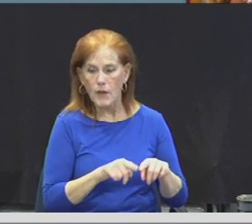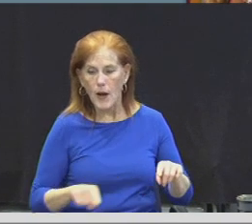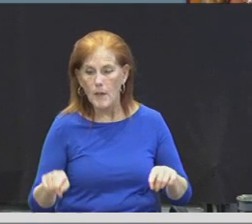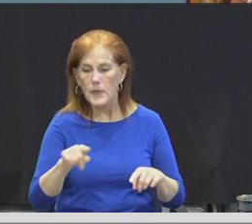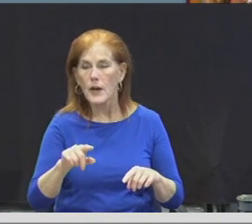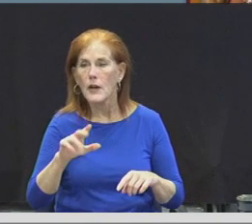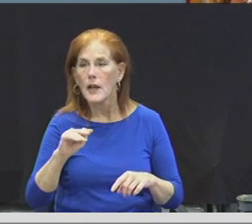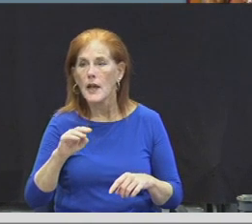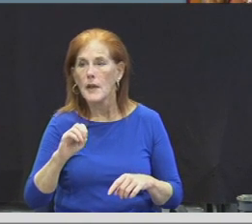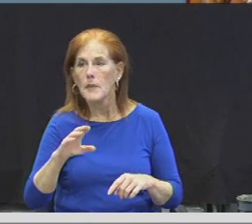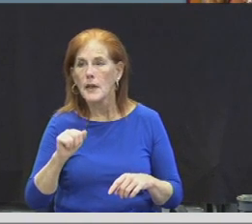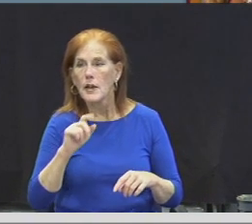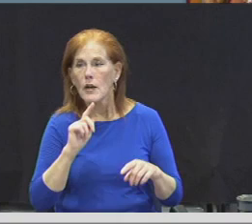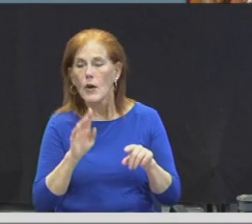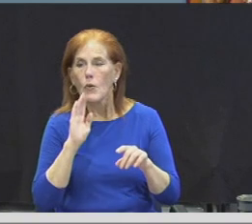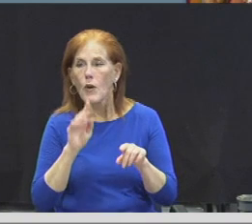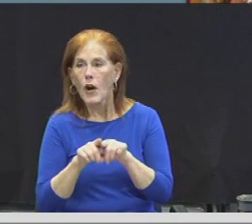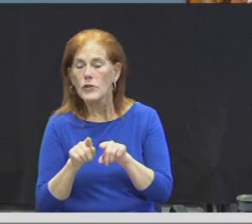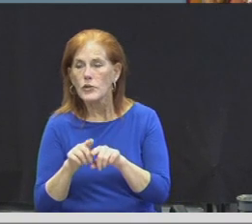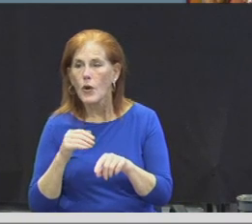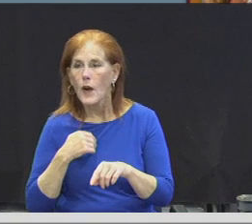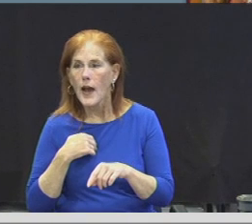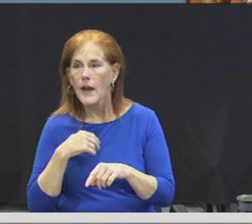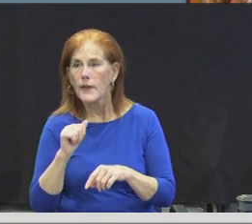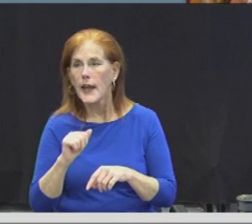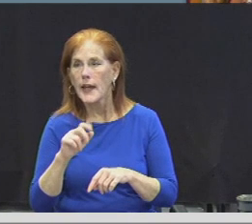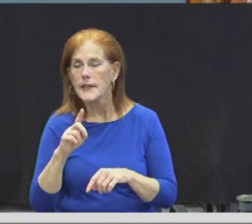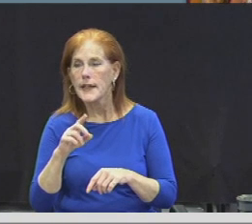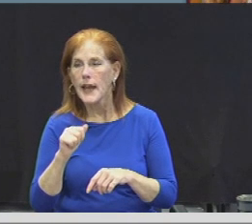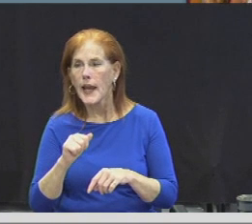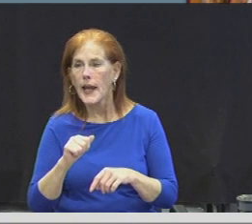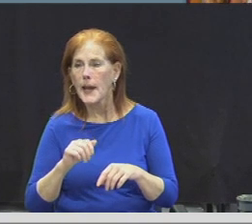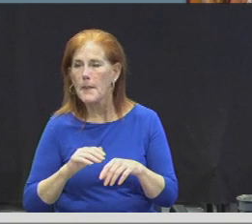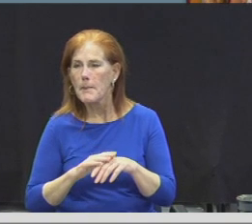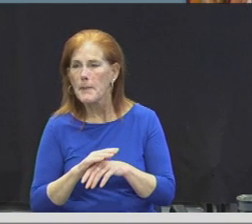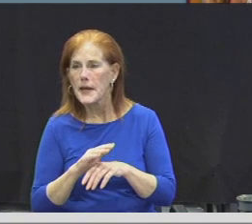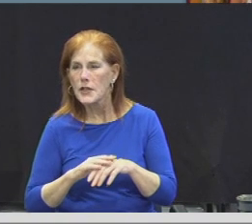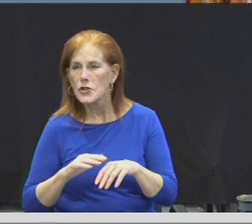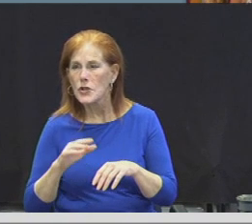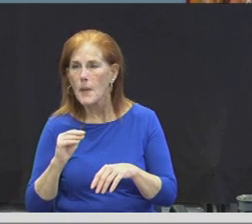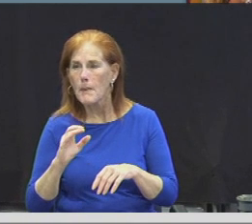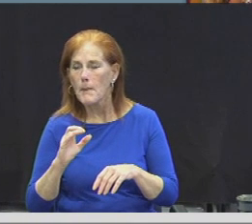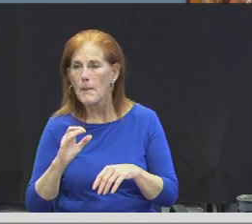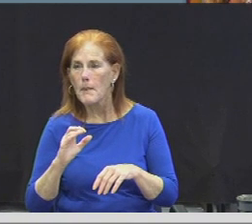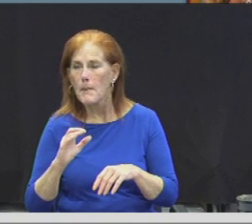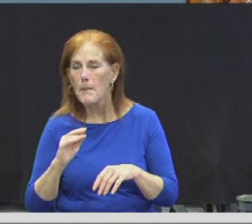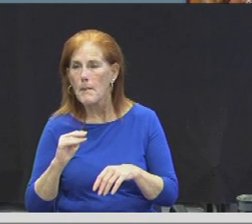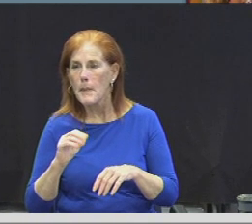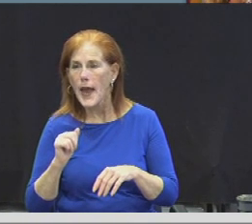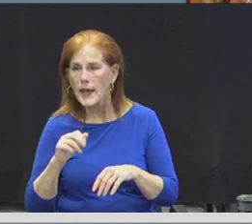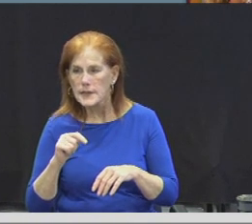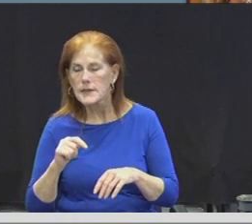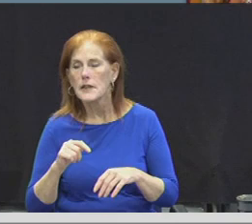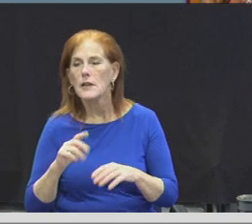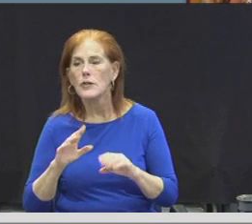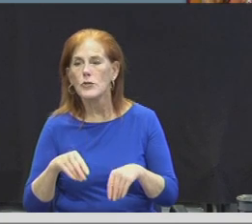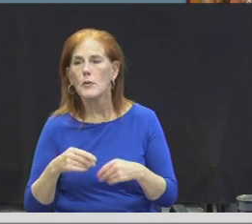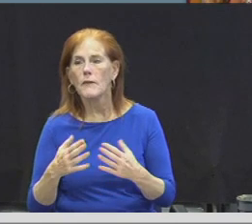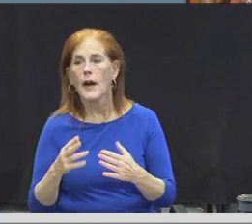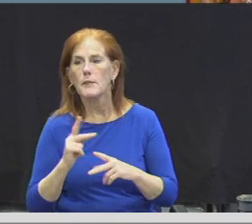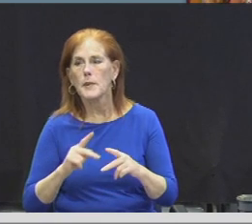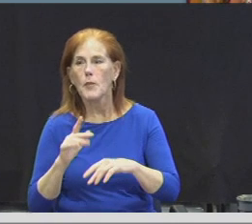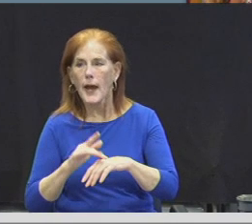will also have a series of ADA beach mats that will provide access into the sand for folks that have mobility